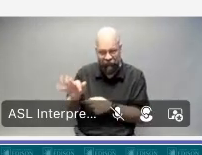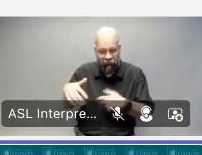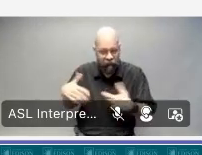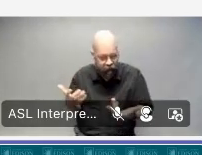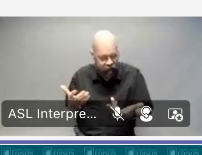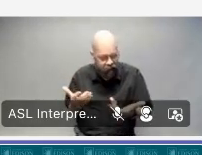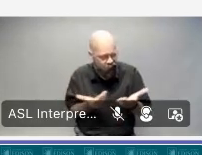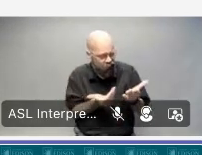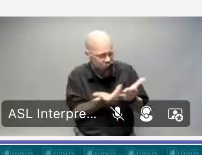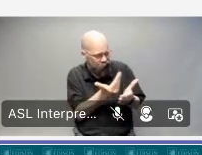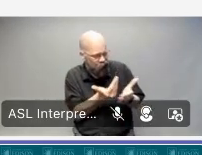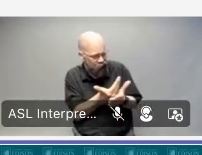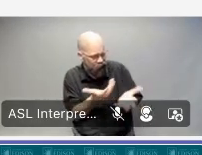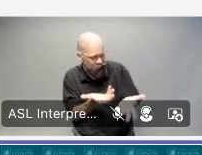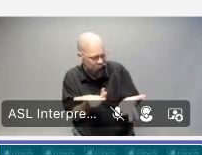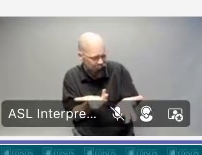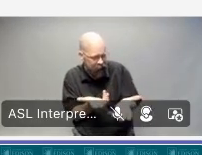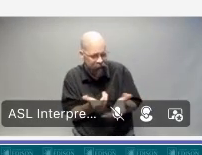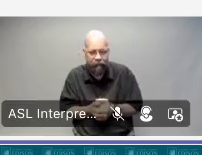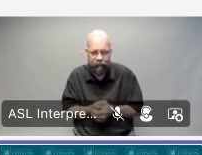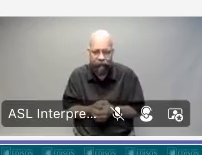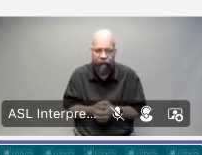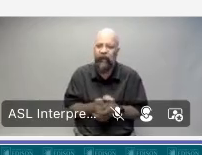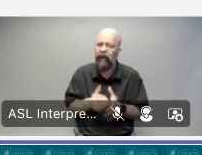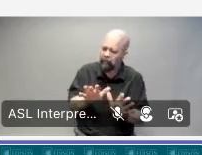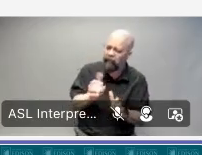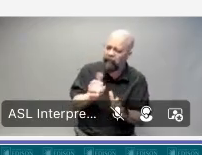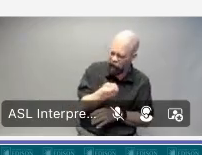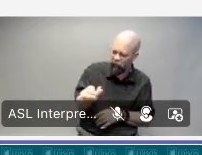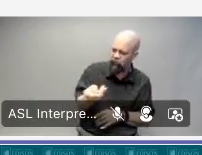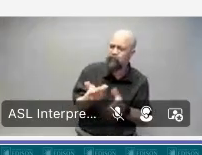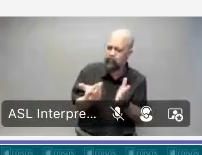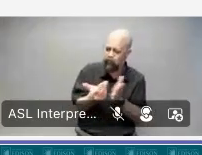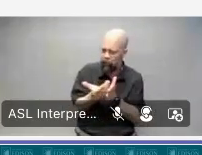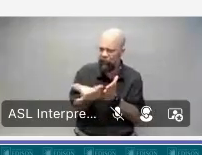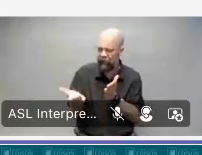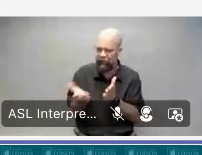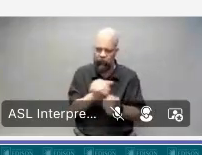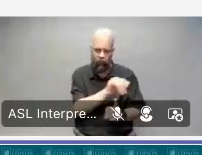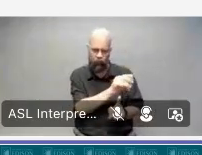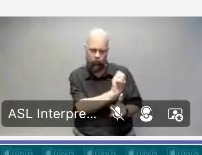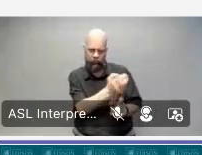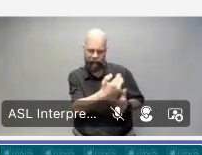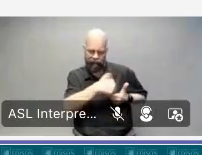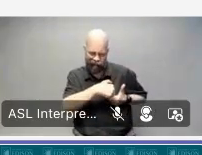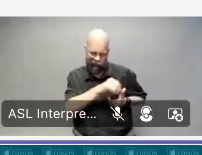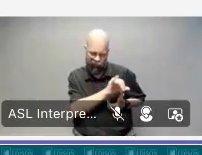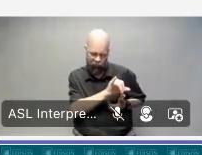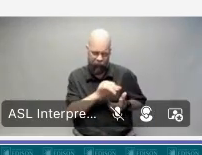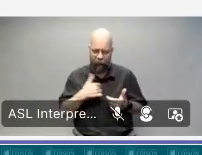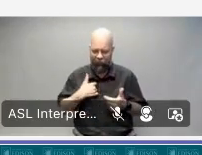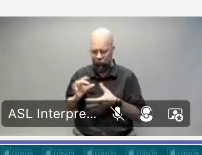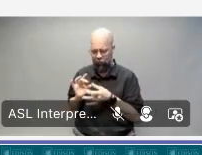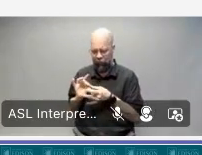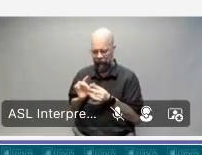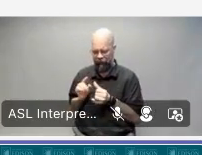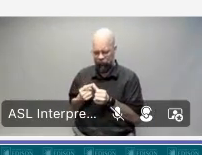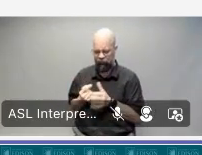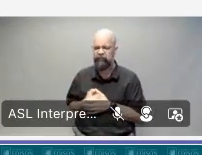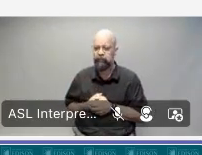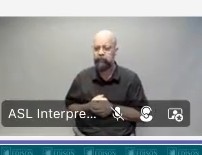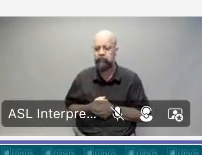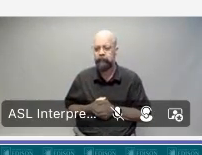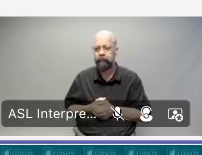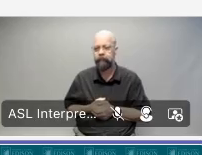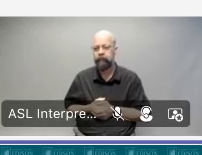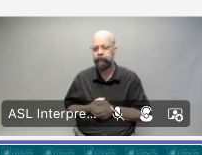about it? Hey, thanks, Jacqueline. I think there's a couple new things, and I'll have Jude hop on as well. I'll offer a few comments. I think one of the